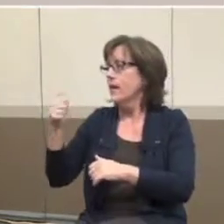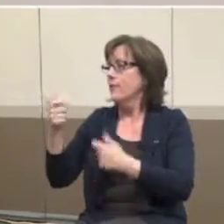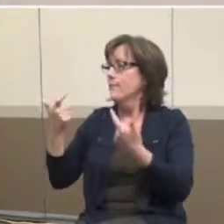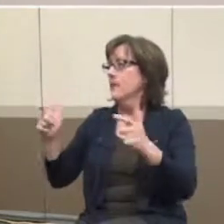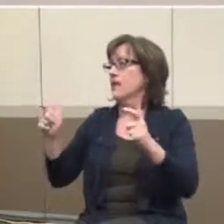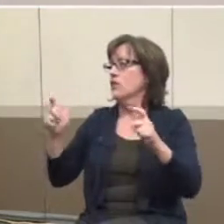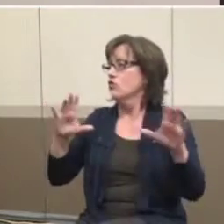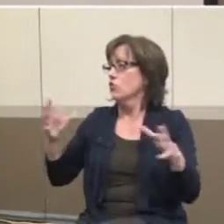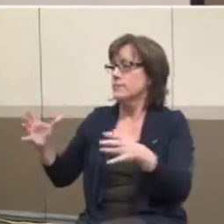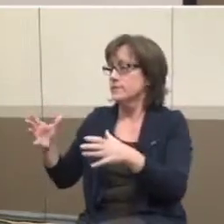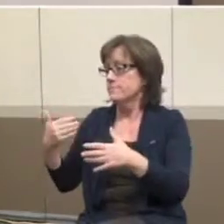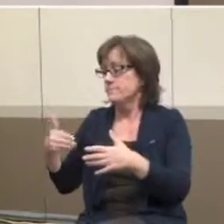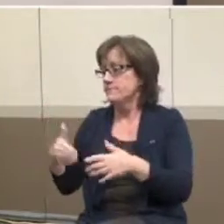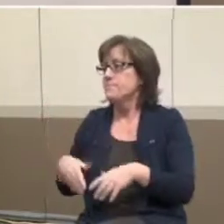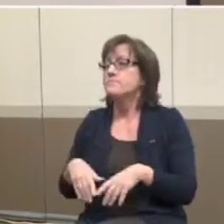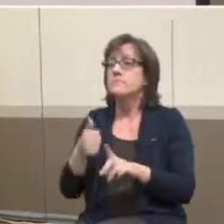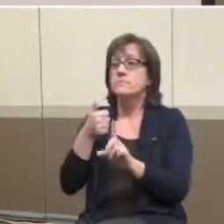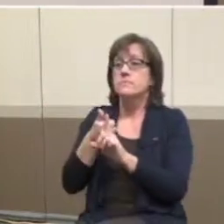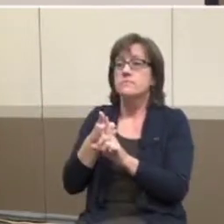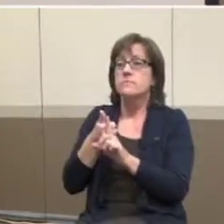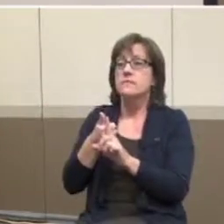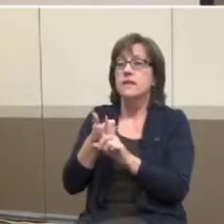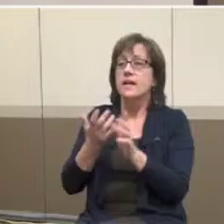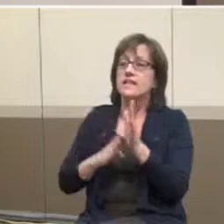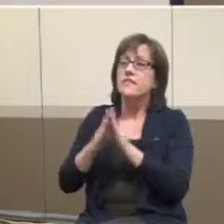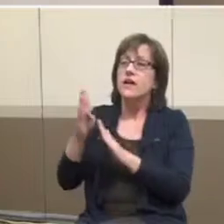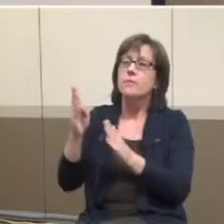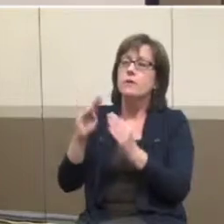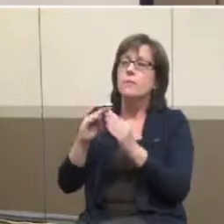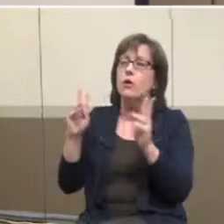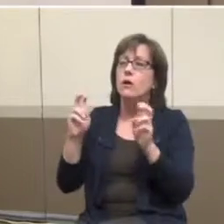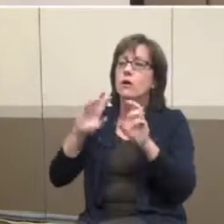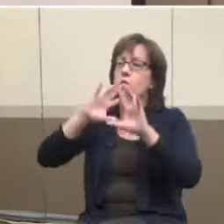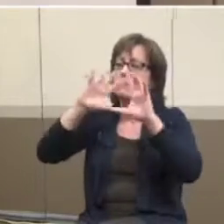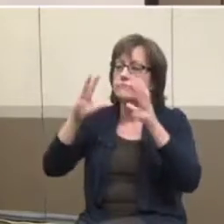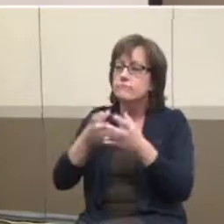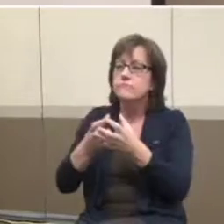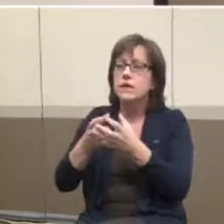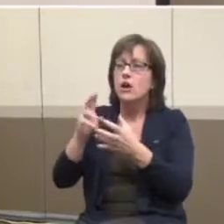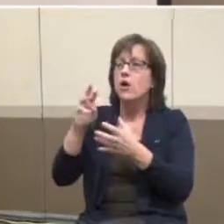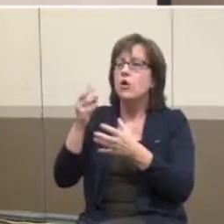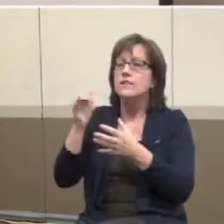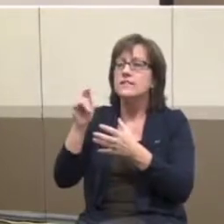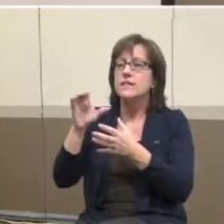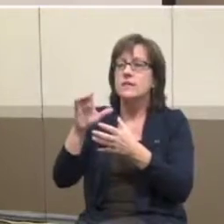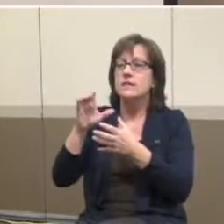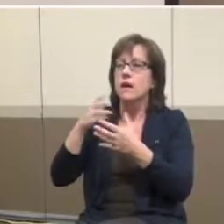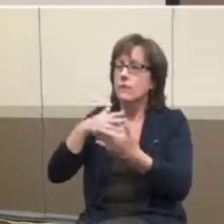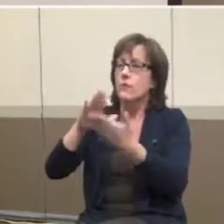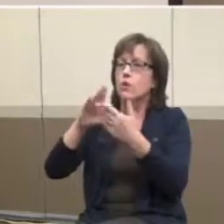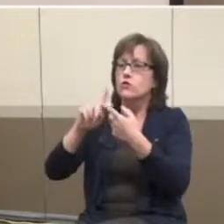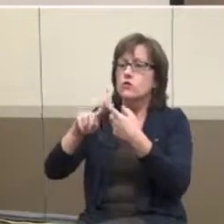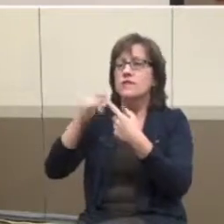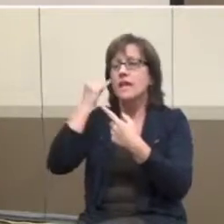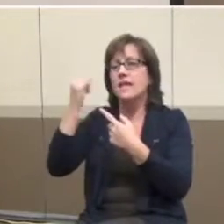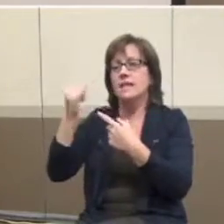He has developed what he calls a more holistic approach to the idea of teaching